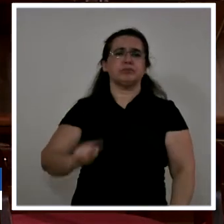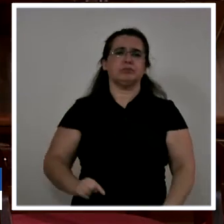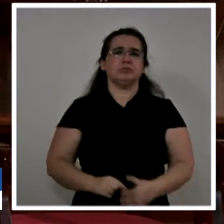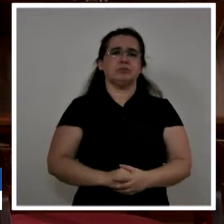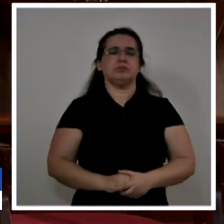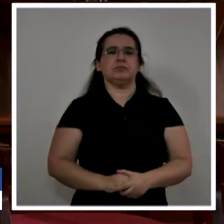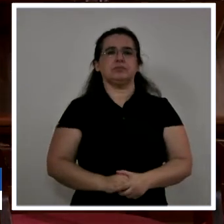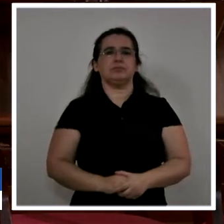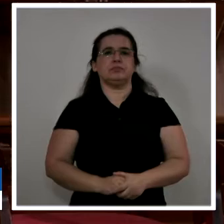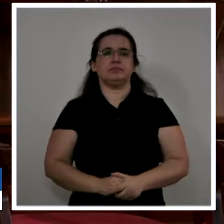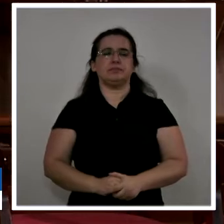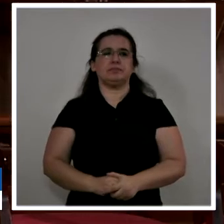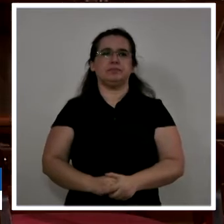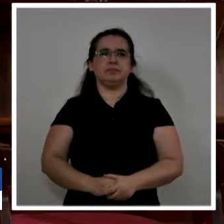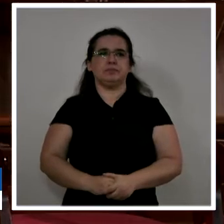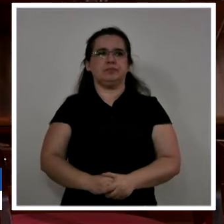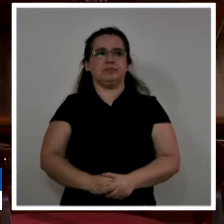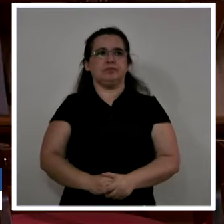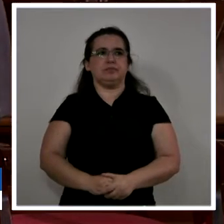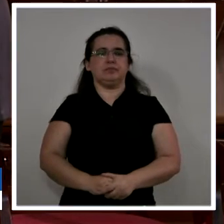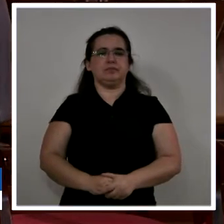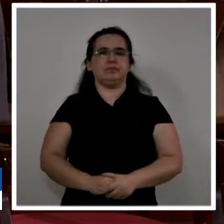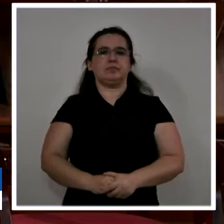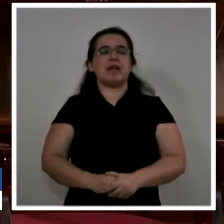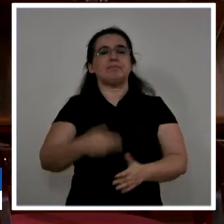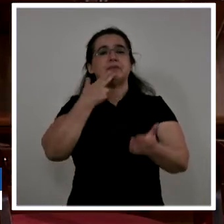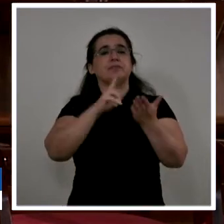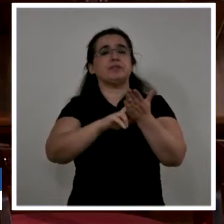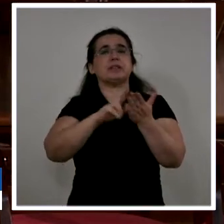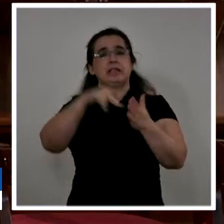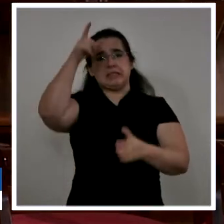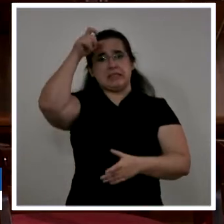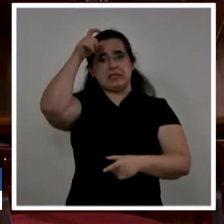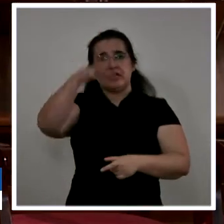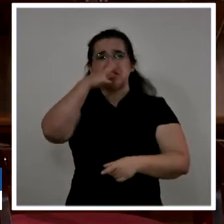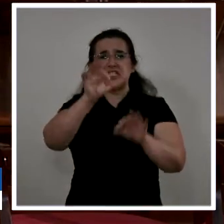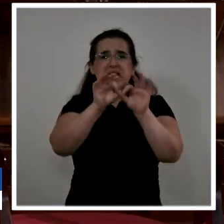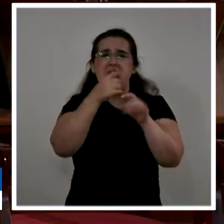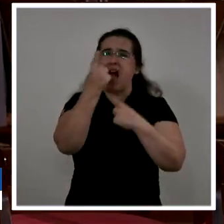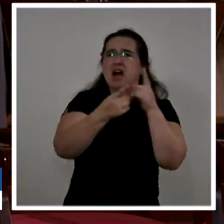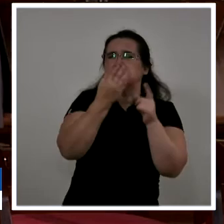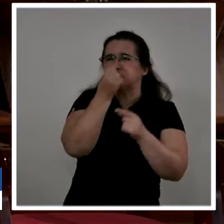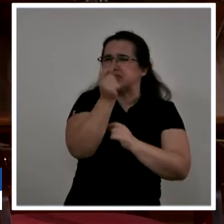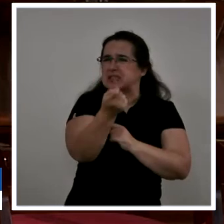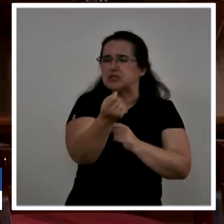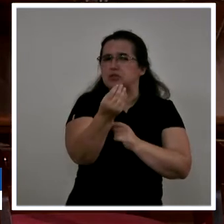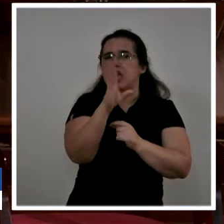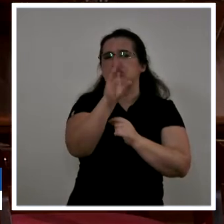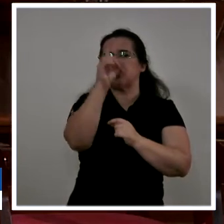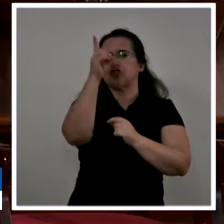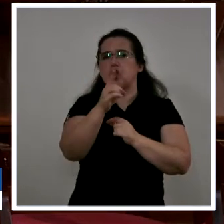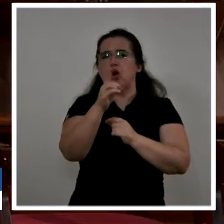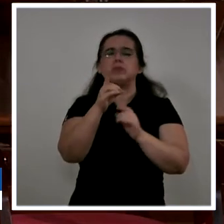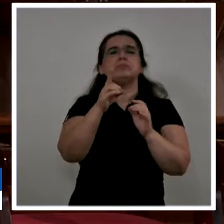Satan said something very similar in Job 4 verse 20. E na verdade Satanás disse algo muito parecido em Jó capítulo 4 versículo